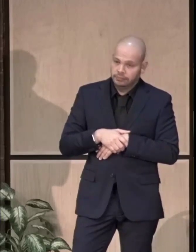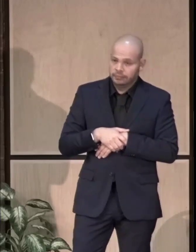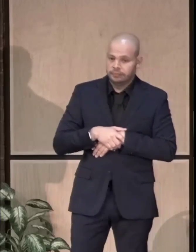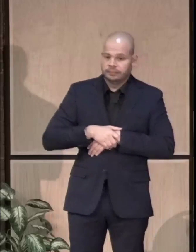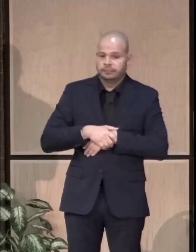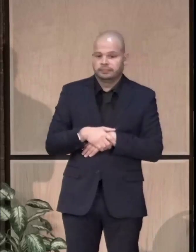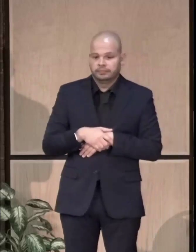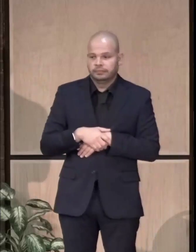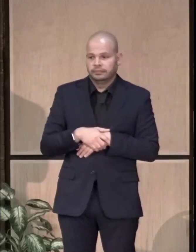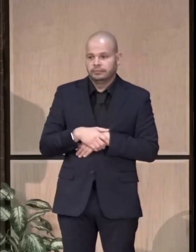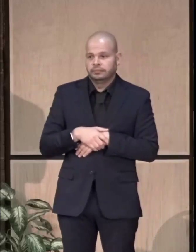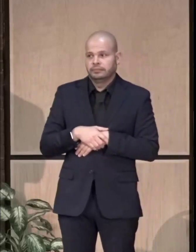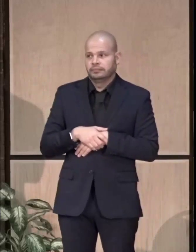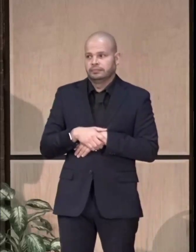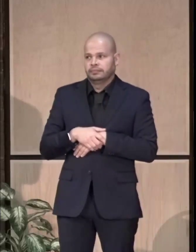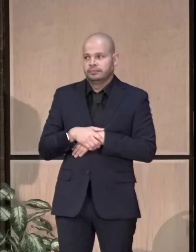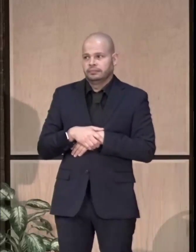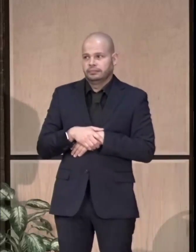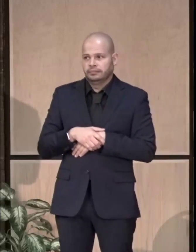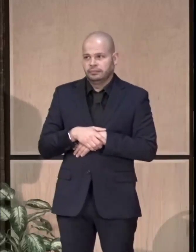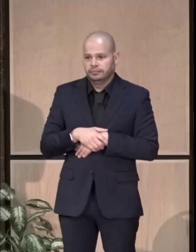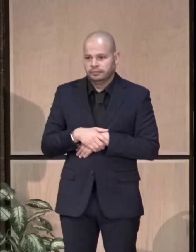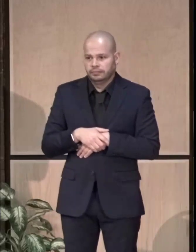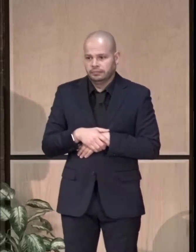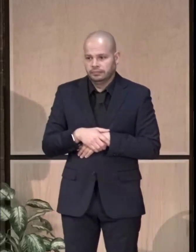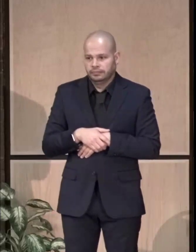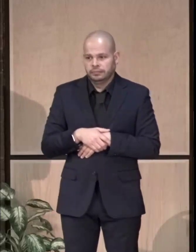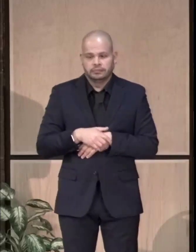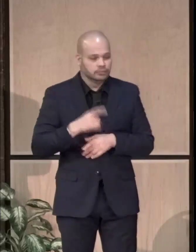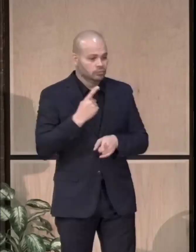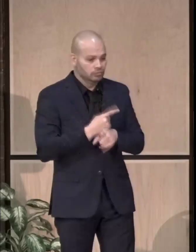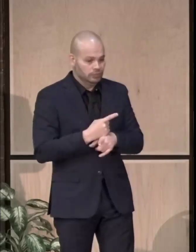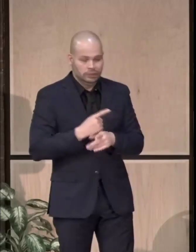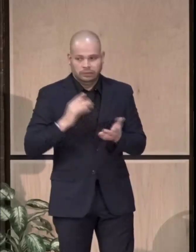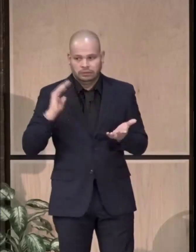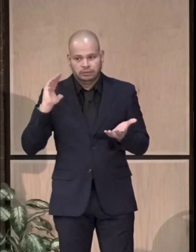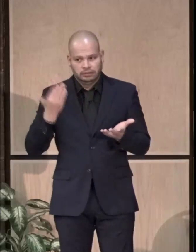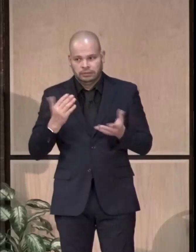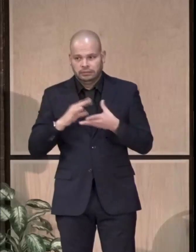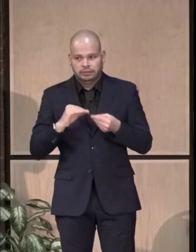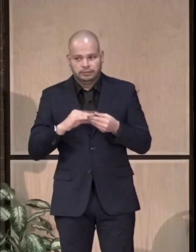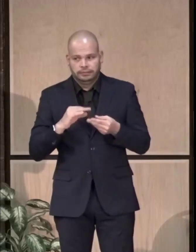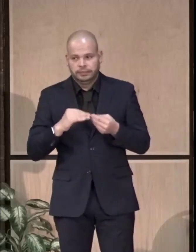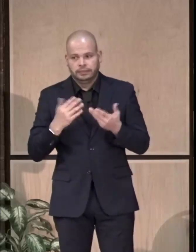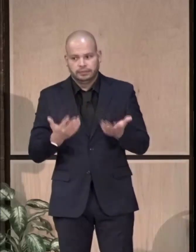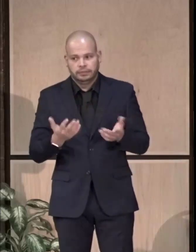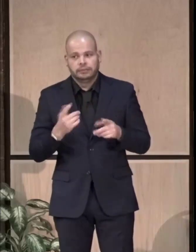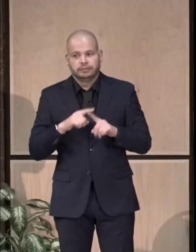As far as I'm aware, I didn't mention anything about where the outside of the family was supposed to take care of all the weapons and move them.